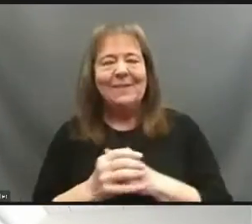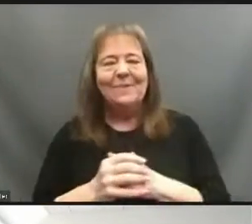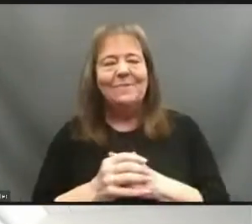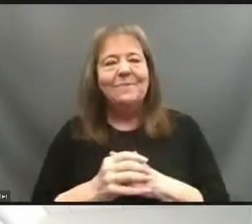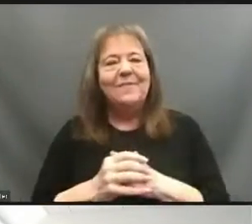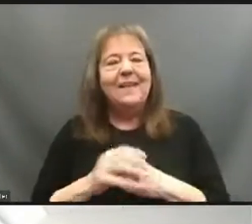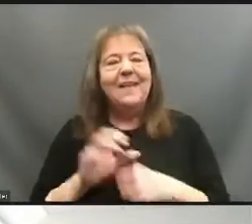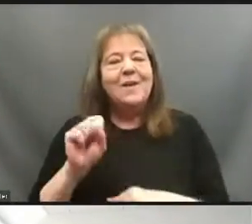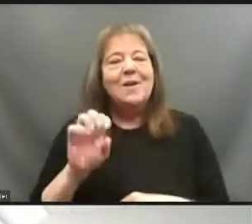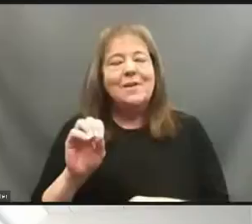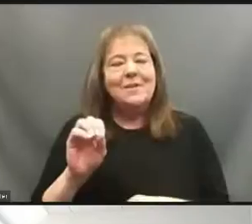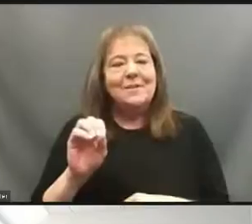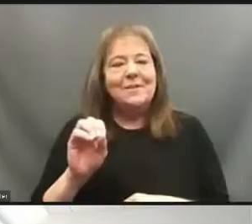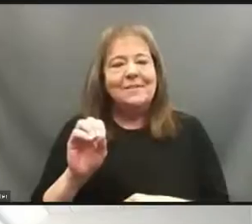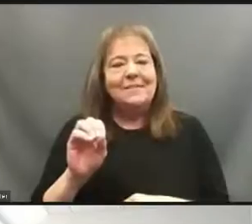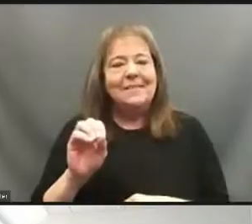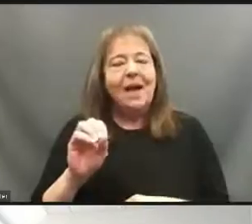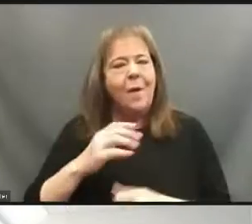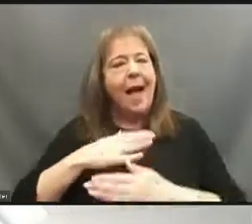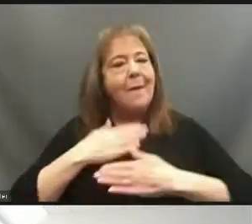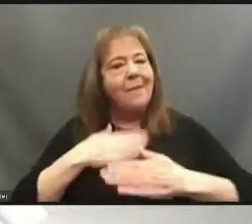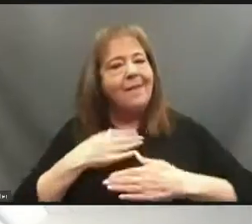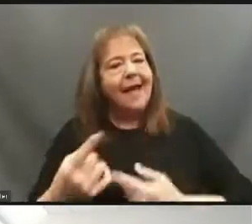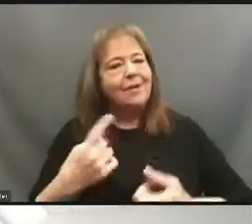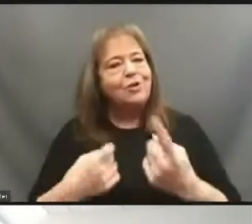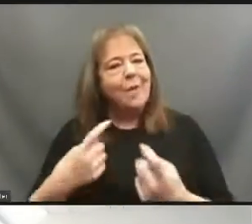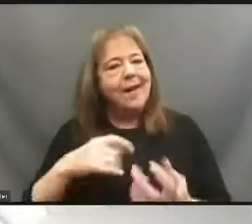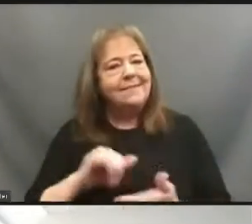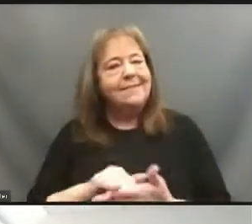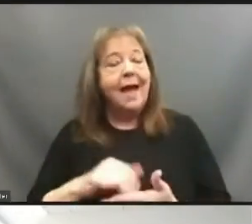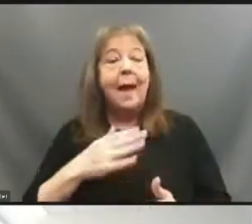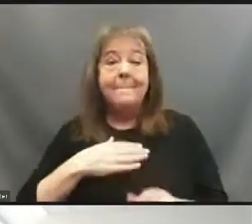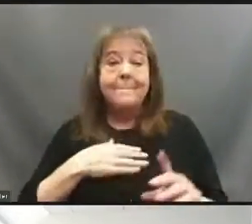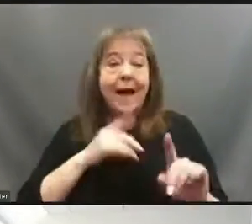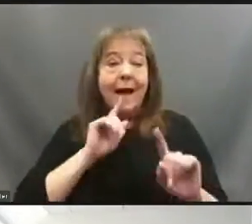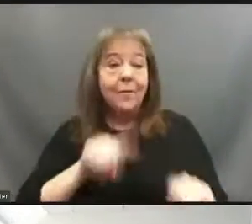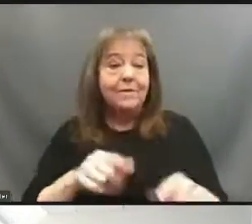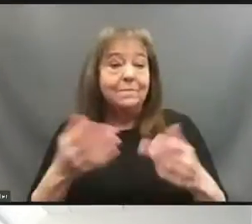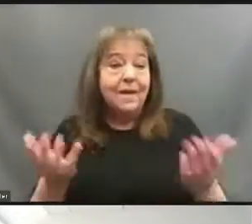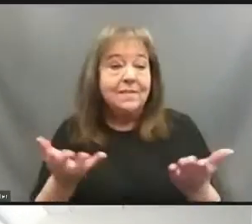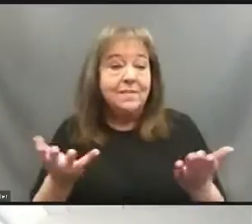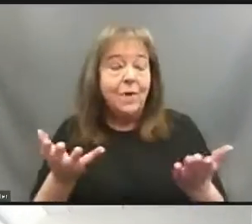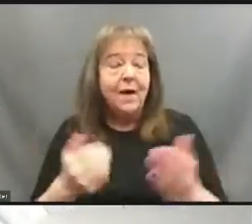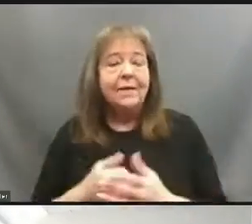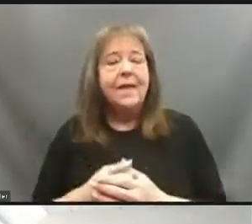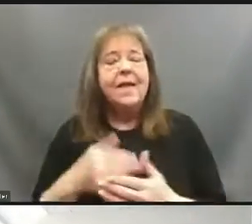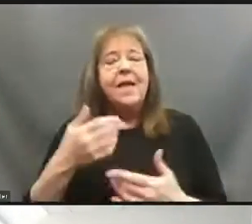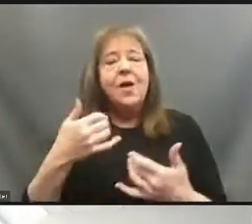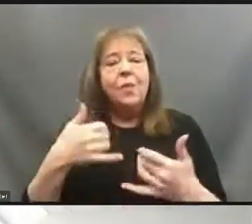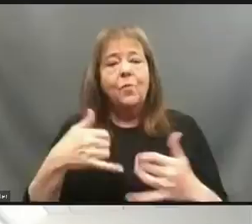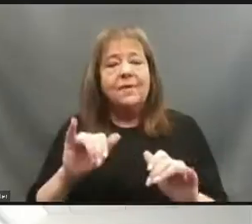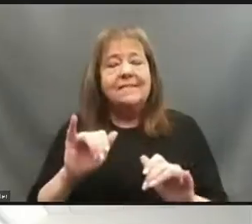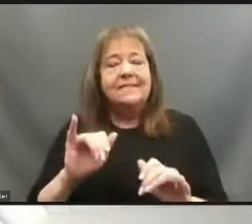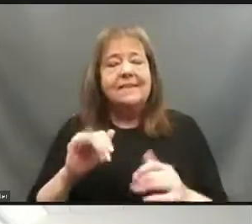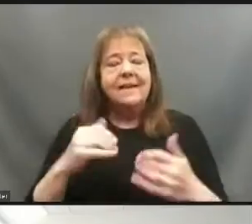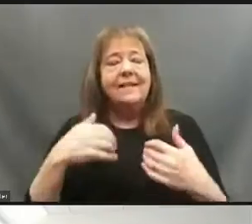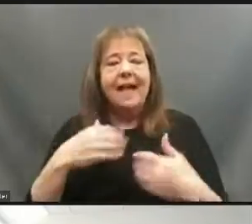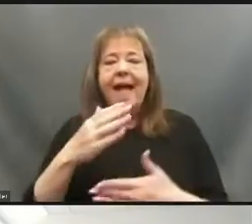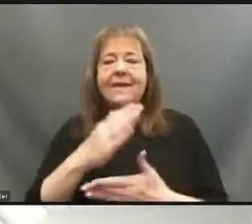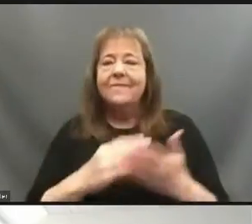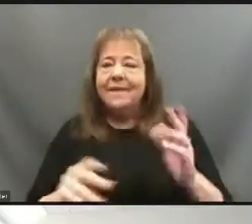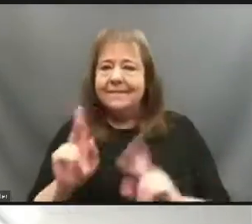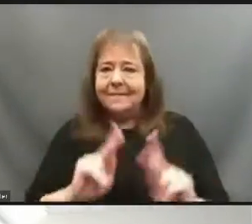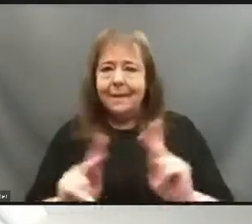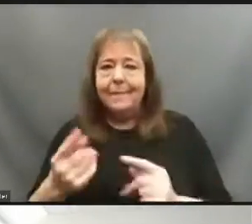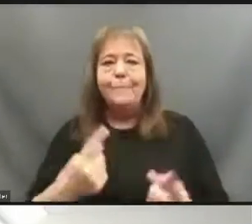So I'm glad you asked the question. Here's my response. We're still getting intermittent